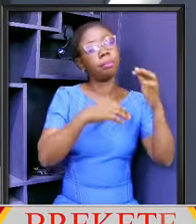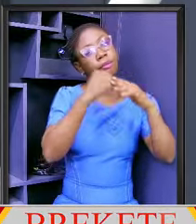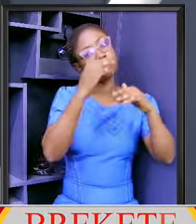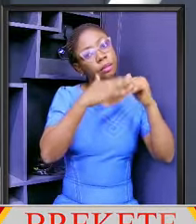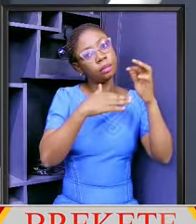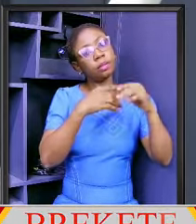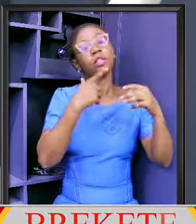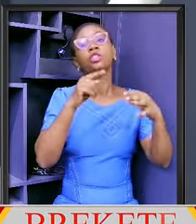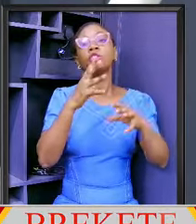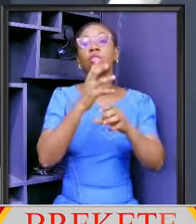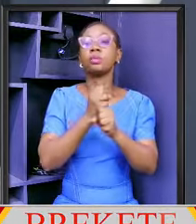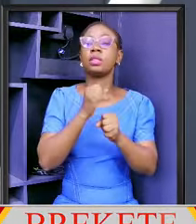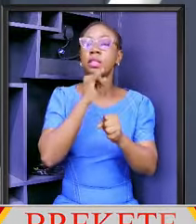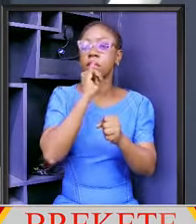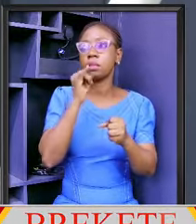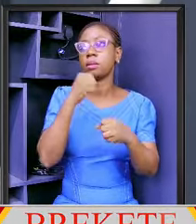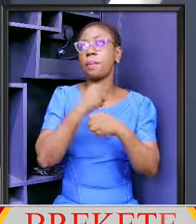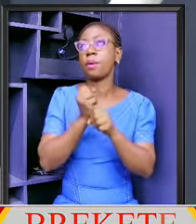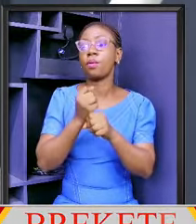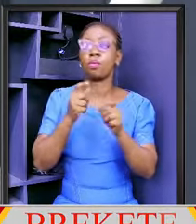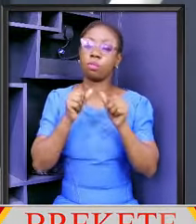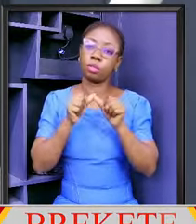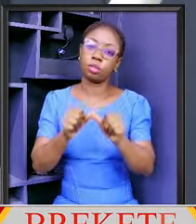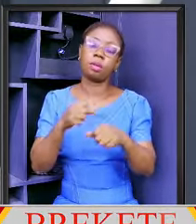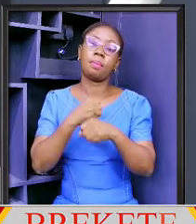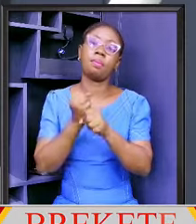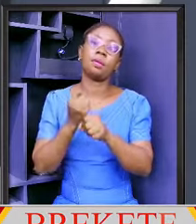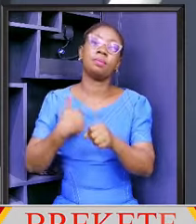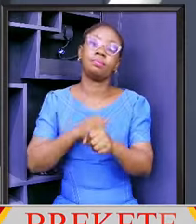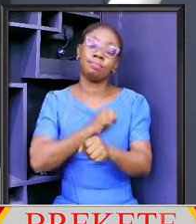is, make we continue. Make we appreciate ourselves.